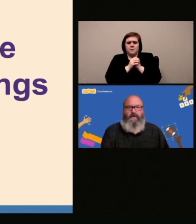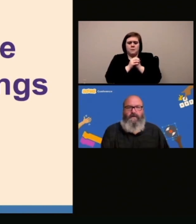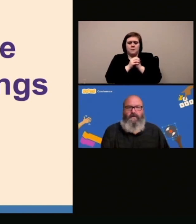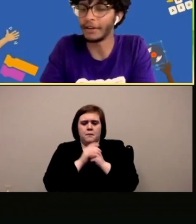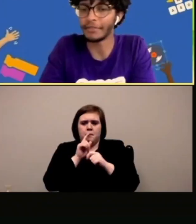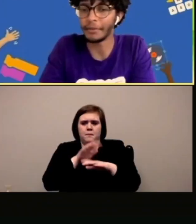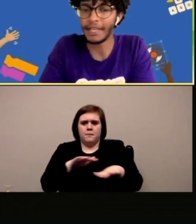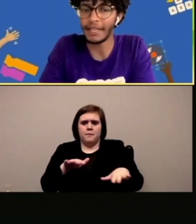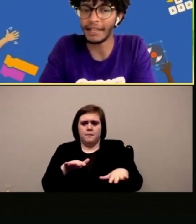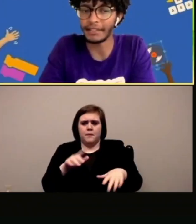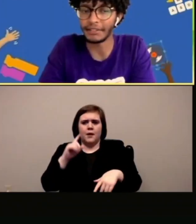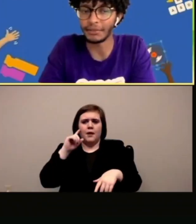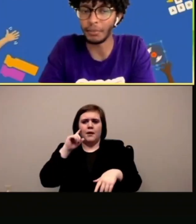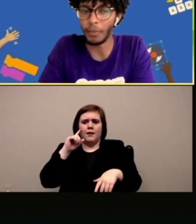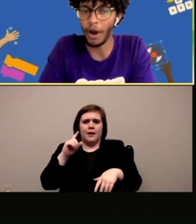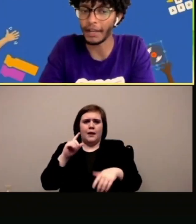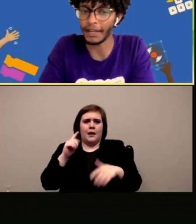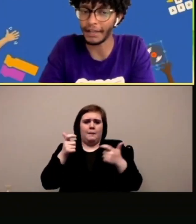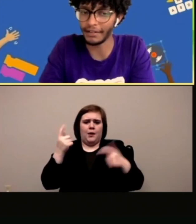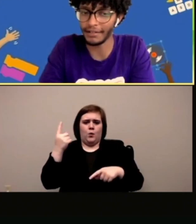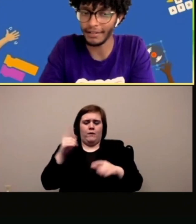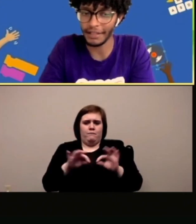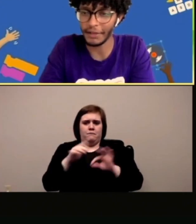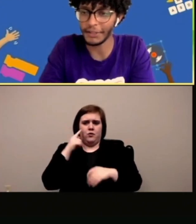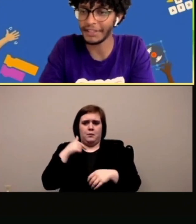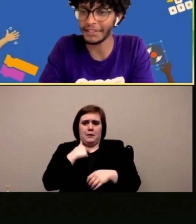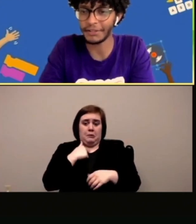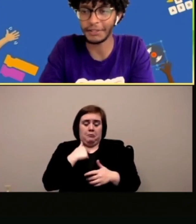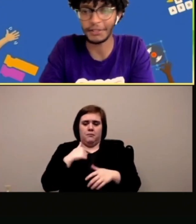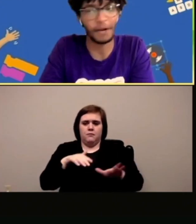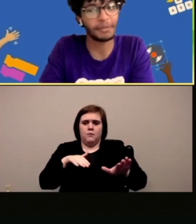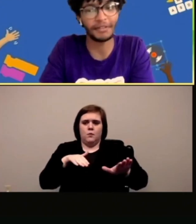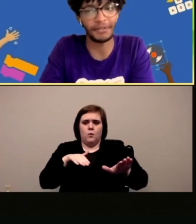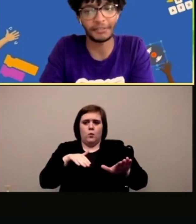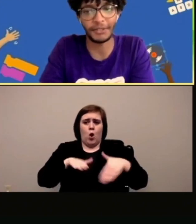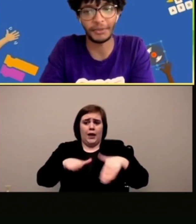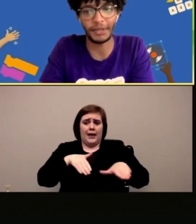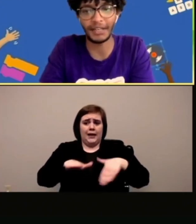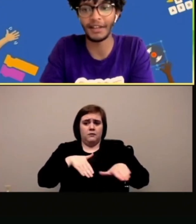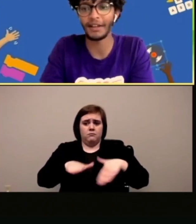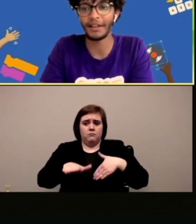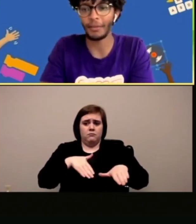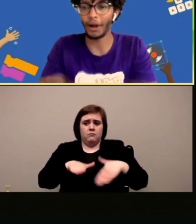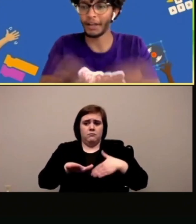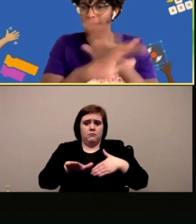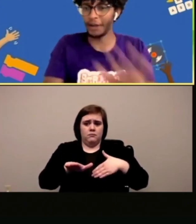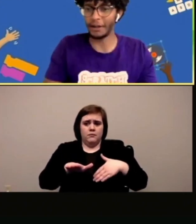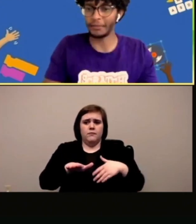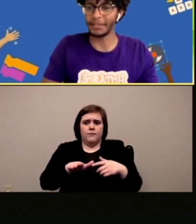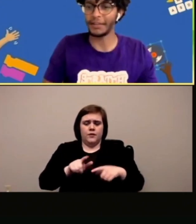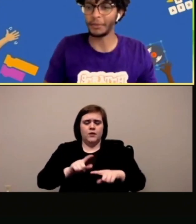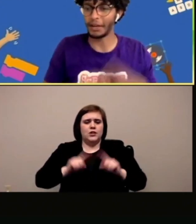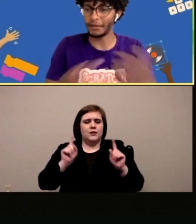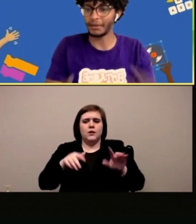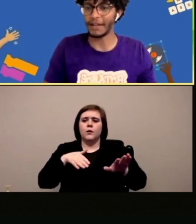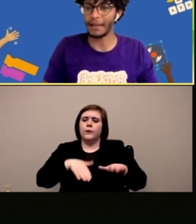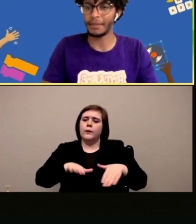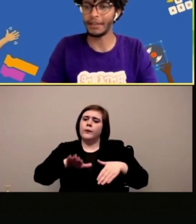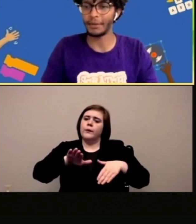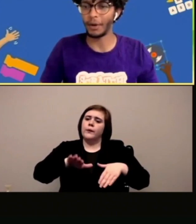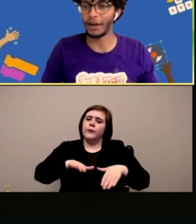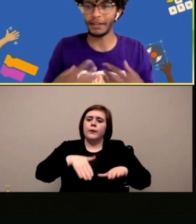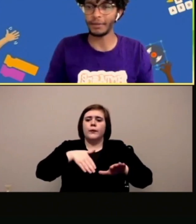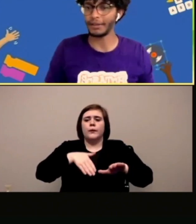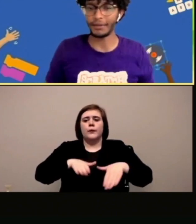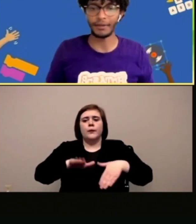I think a big one for me is walking. Like there's a sharp difference between walking calmly and walking when you're